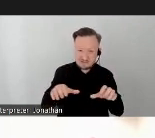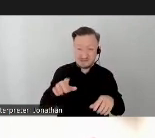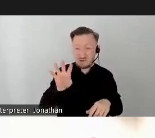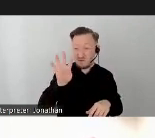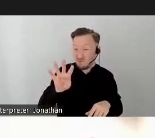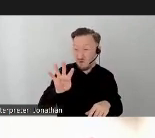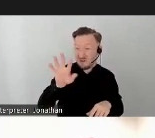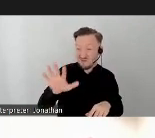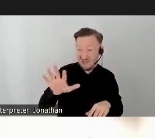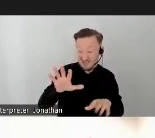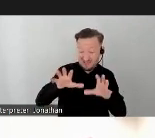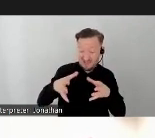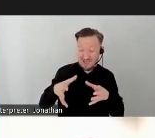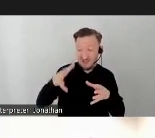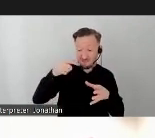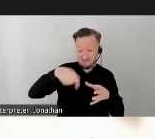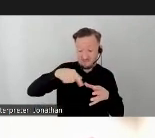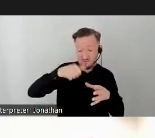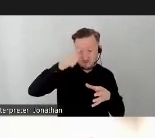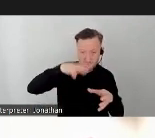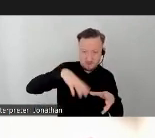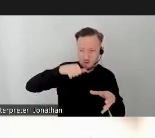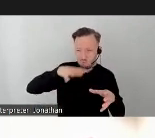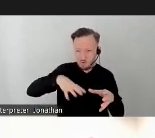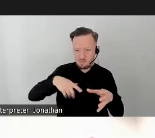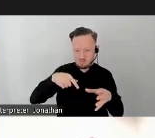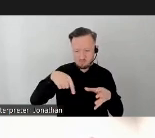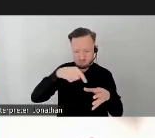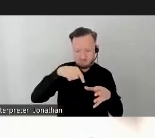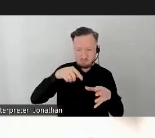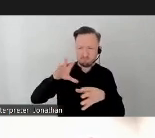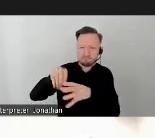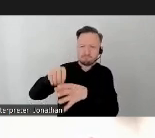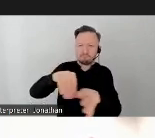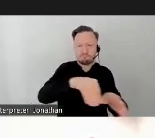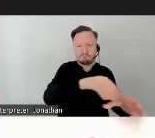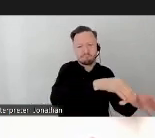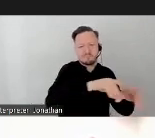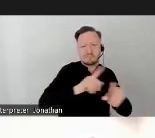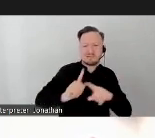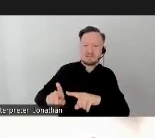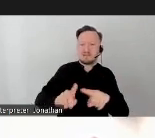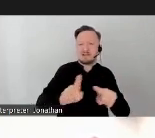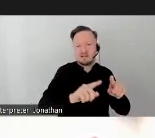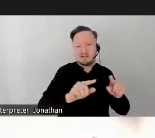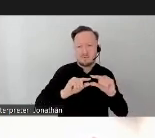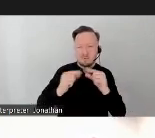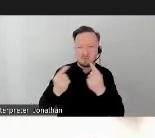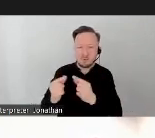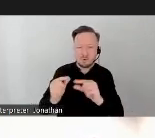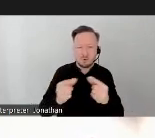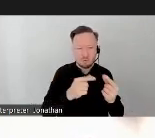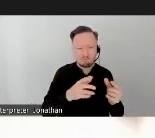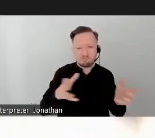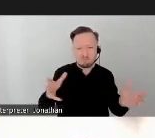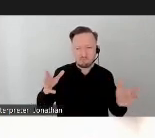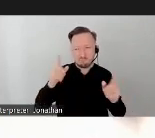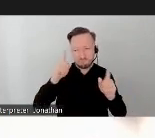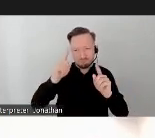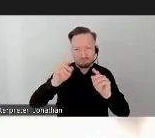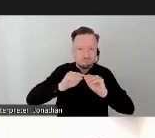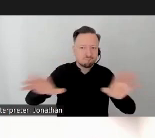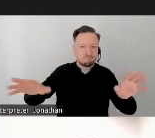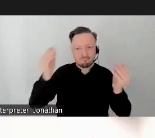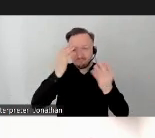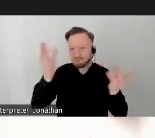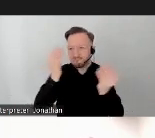women who are a part of various groups that we have in doing the great work on a volunteer basis. In terms